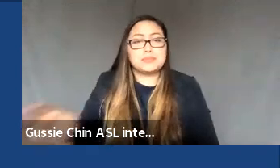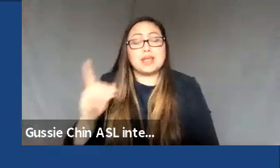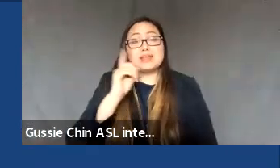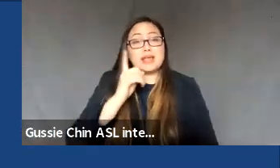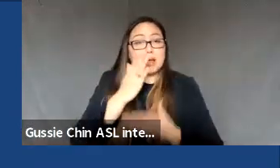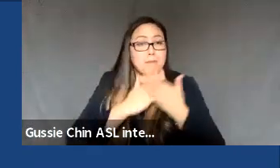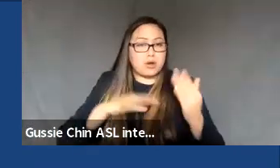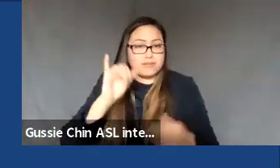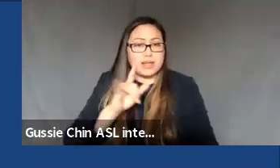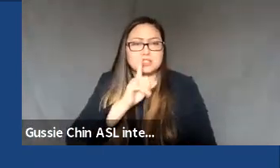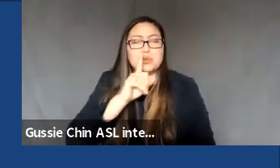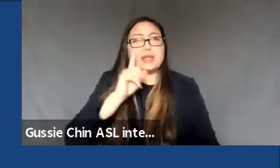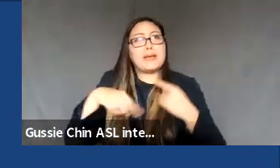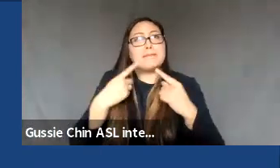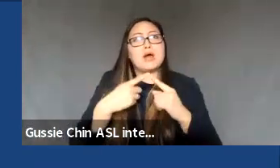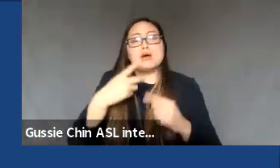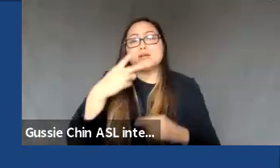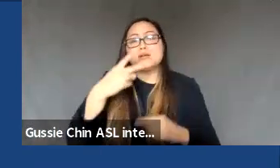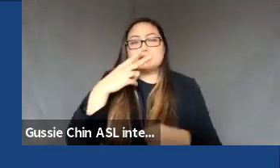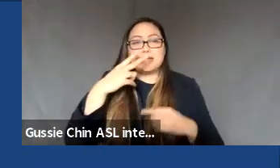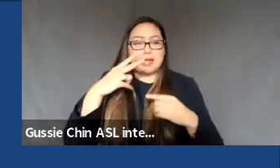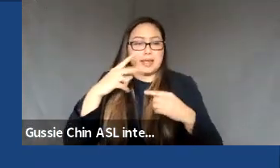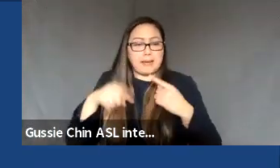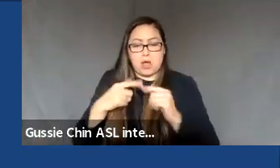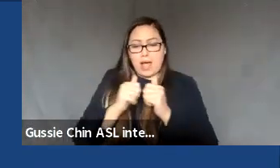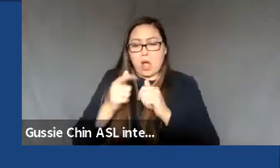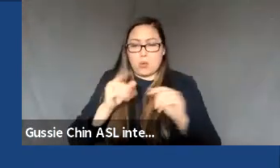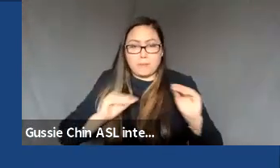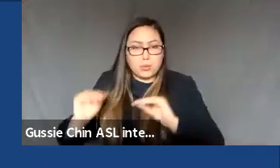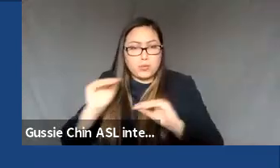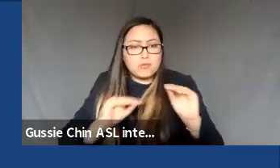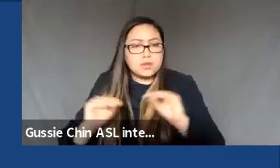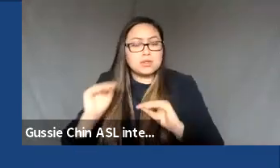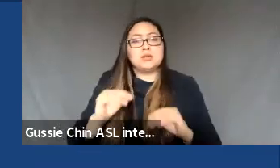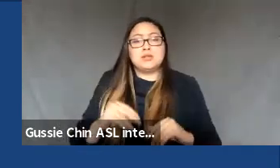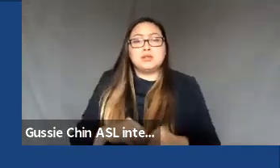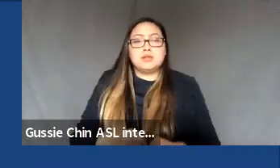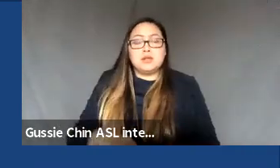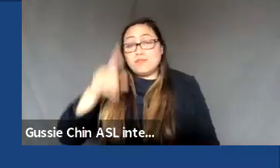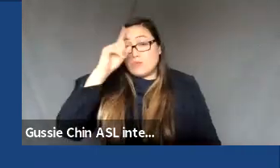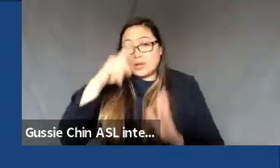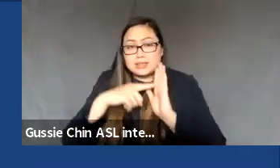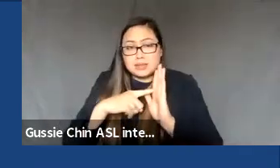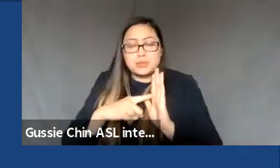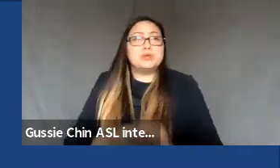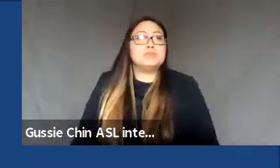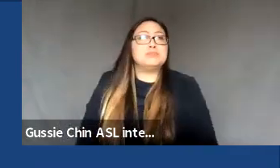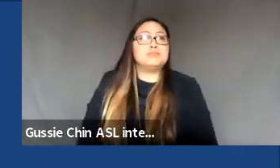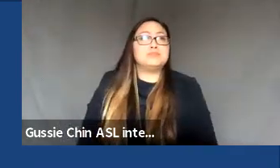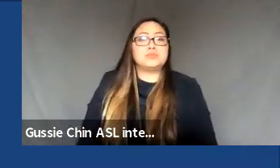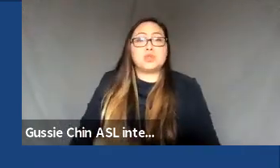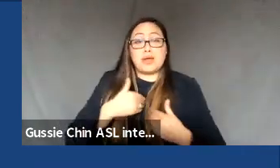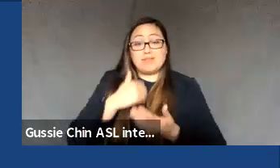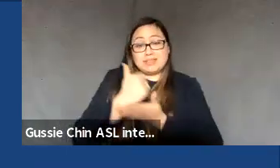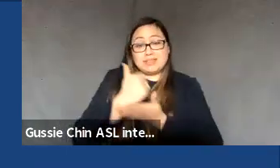about seeing about maneuverability, making sure it's like, so for example, when you have like assisted